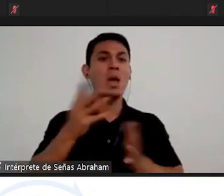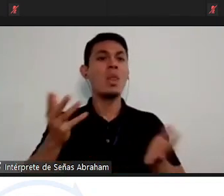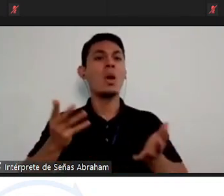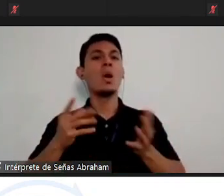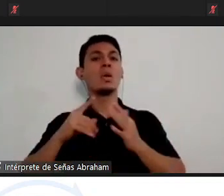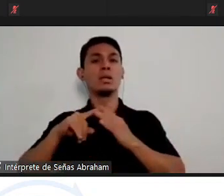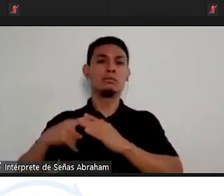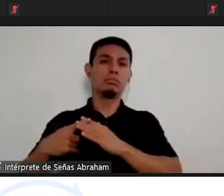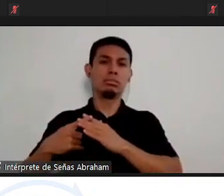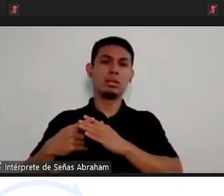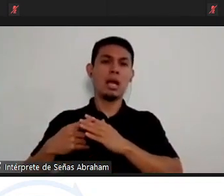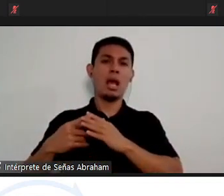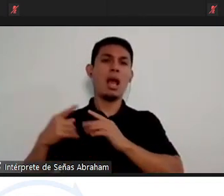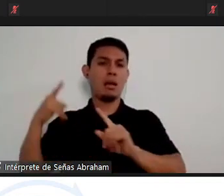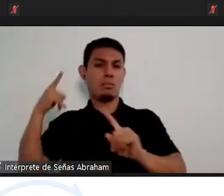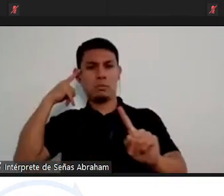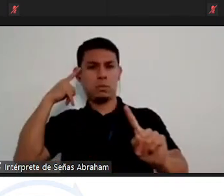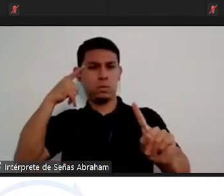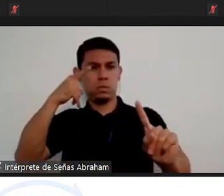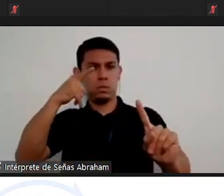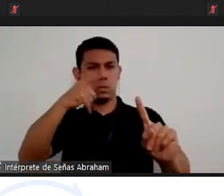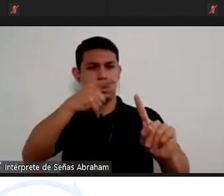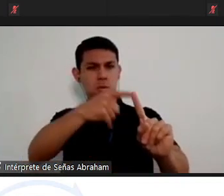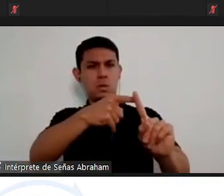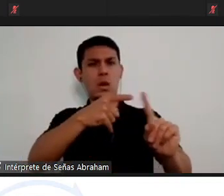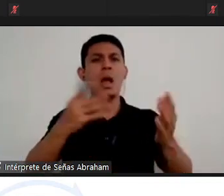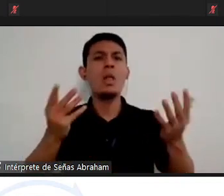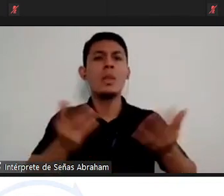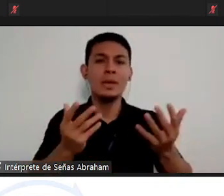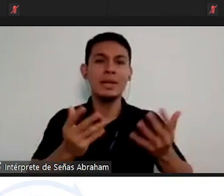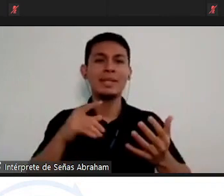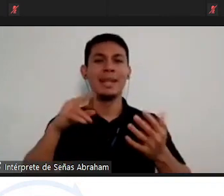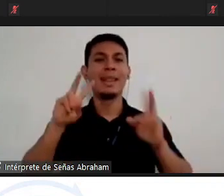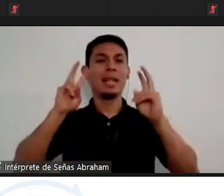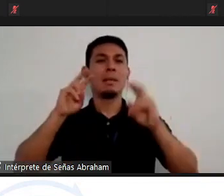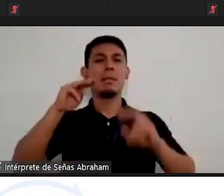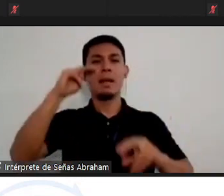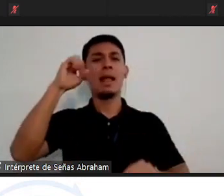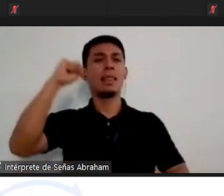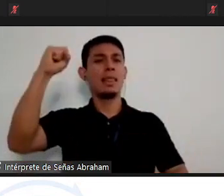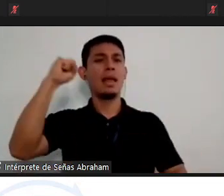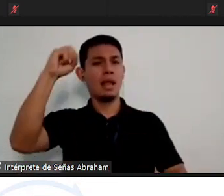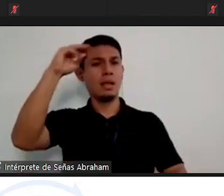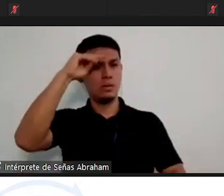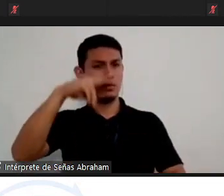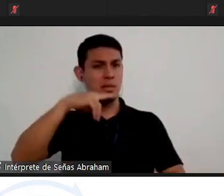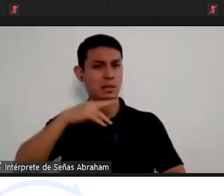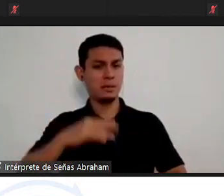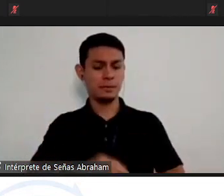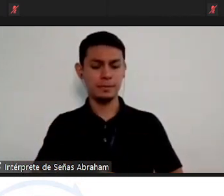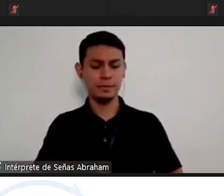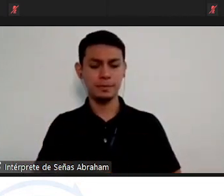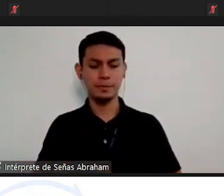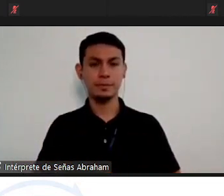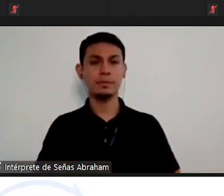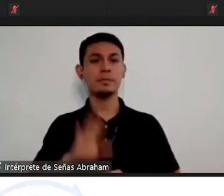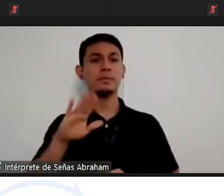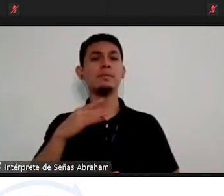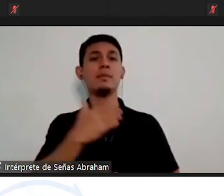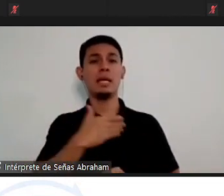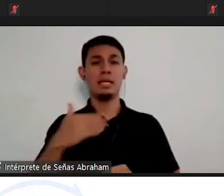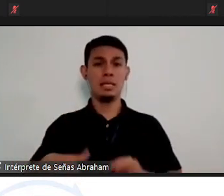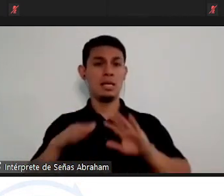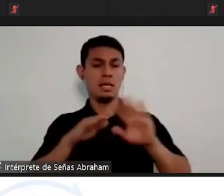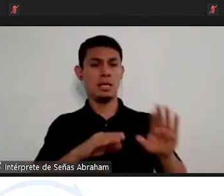are all aligned on where we are starting from and where we want to get to and the